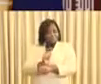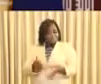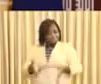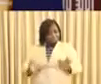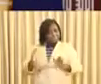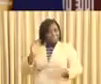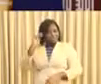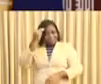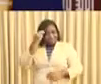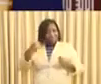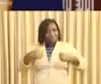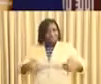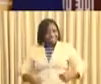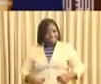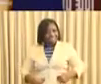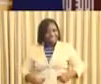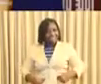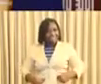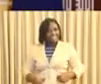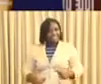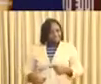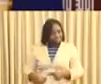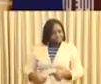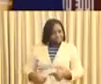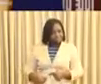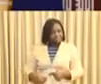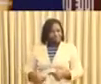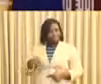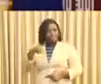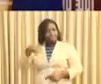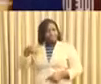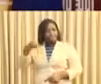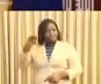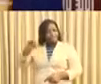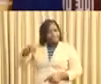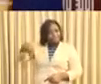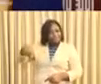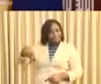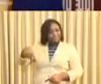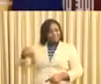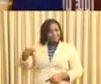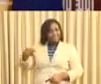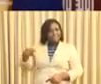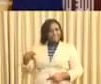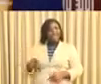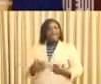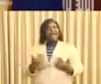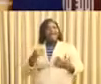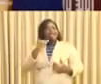Addo, Member of Parliament for Doma Central, has, as of yesterday, the 25th of April